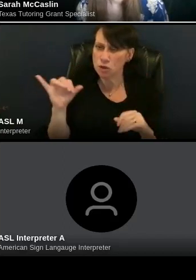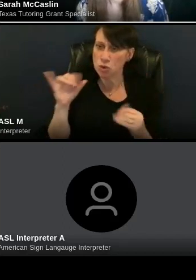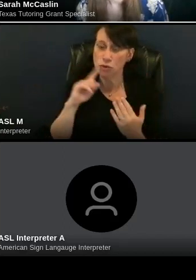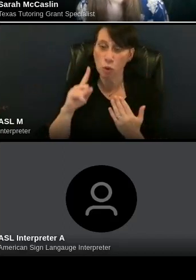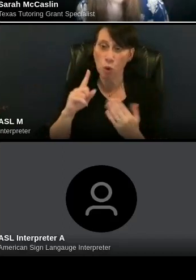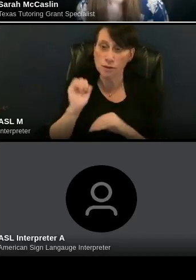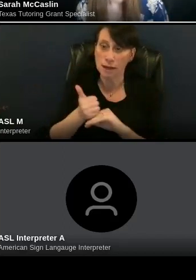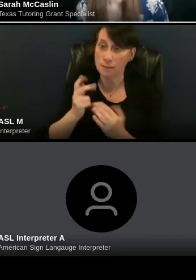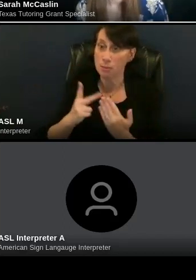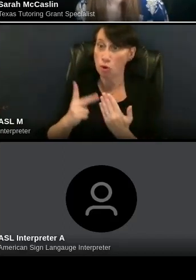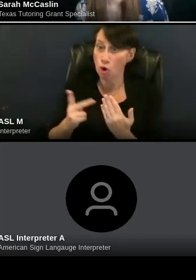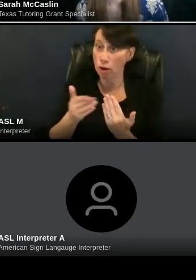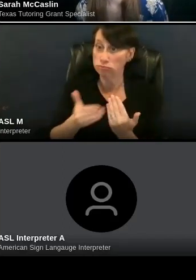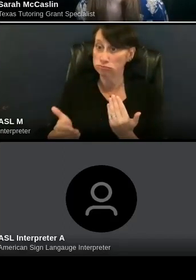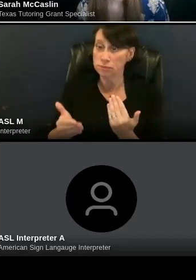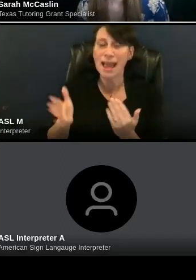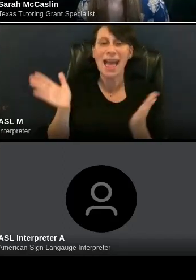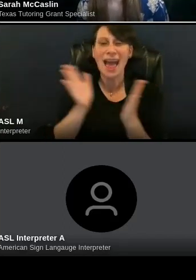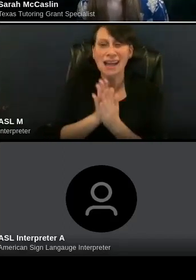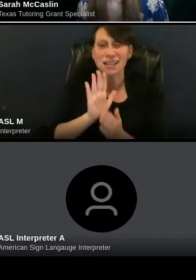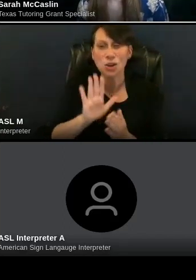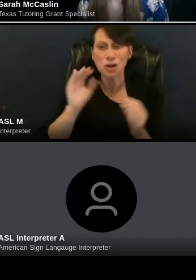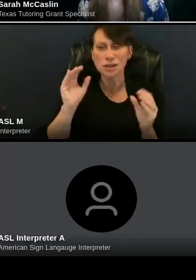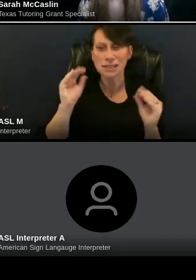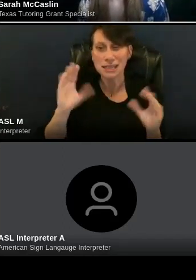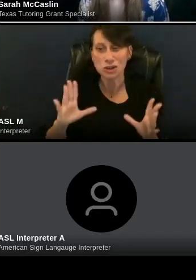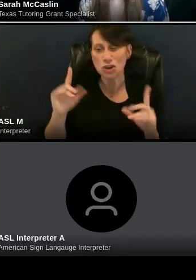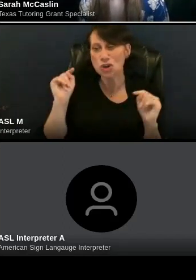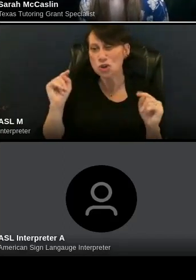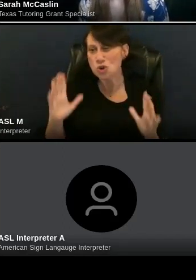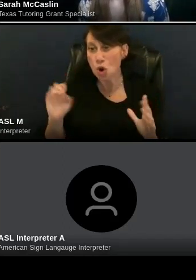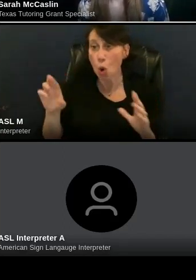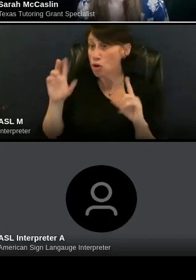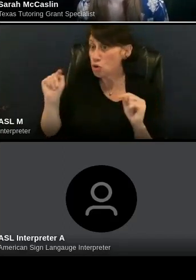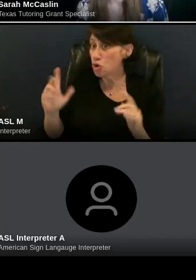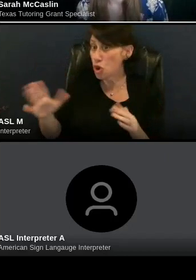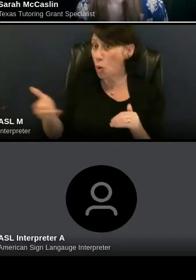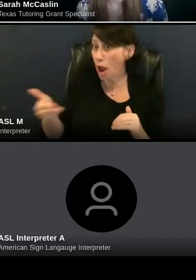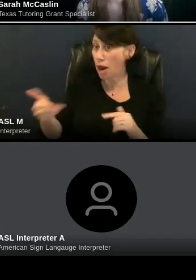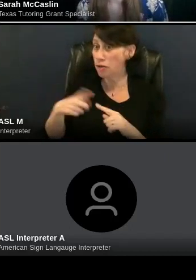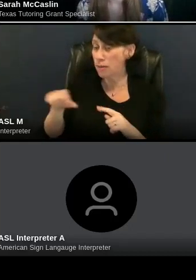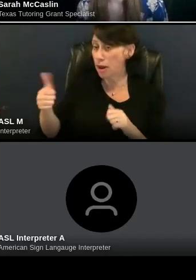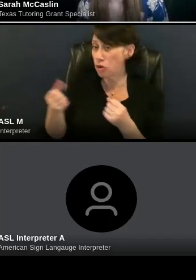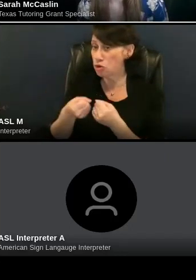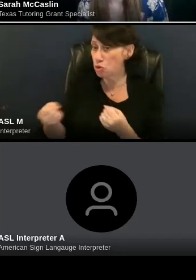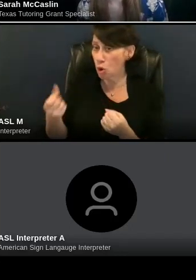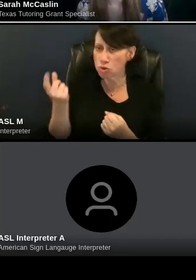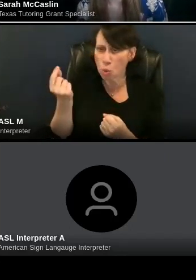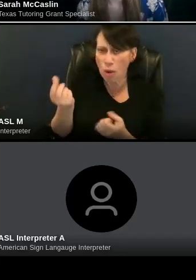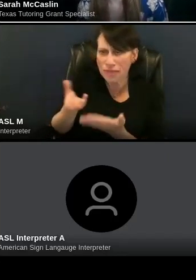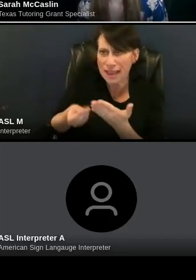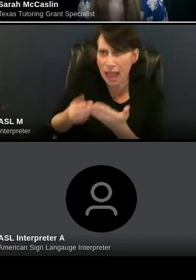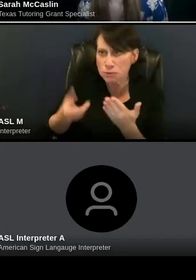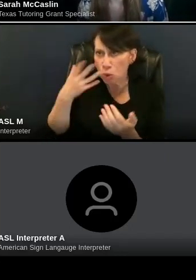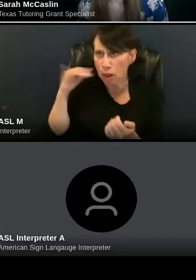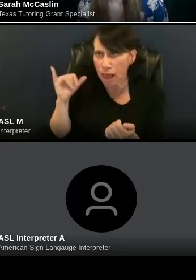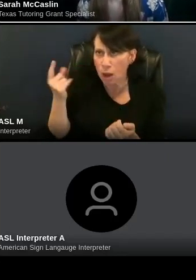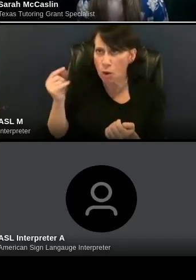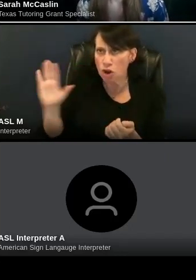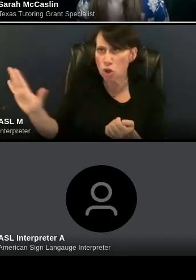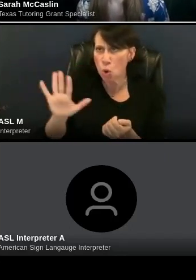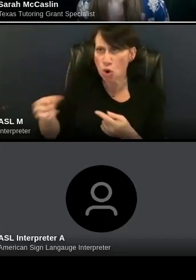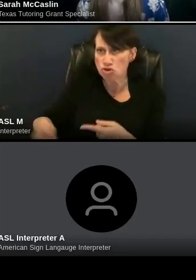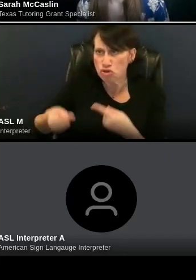programming. Asking your teacher tutors or tutors that you've hired from another source what the gaps are, what their struggles